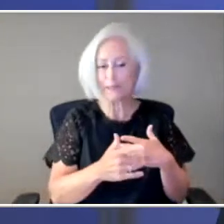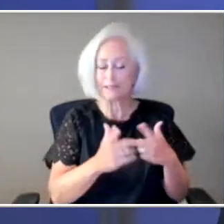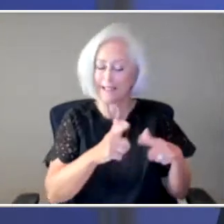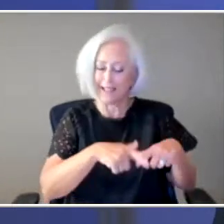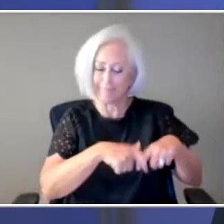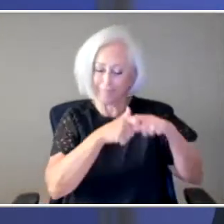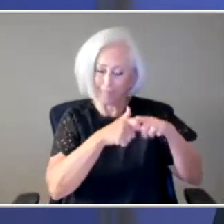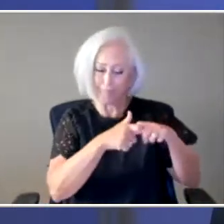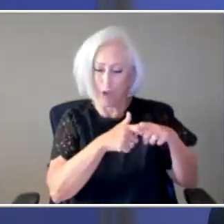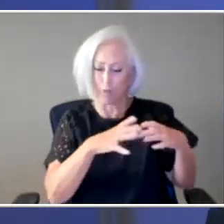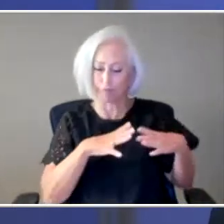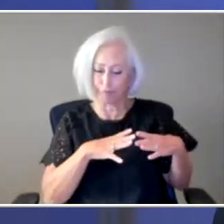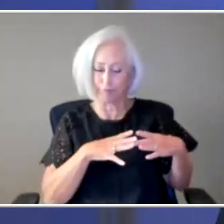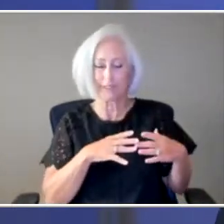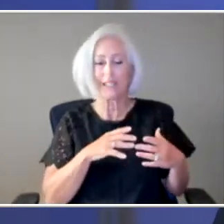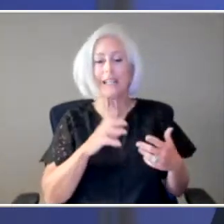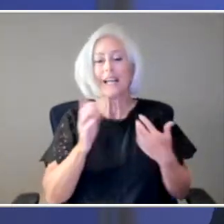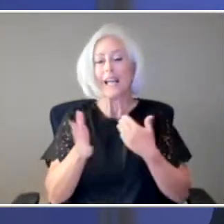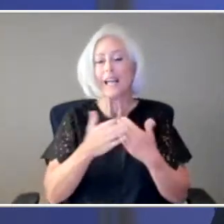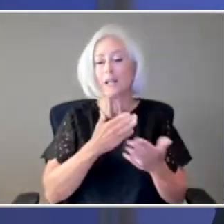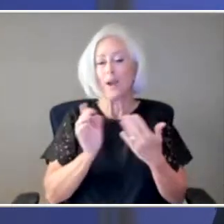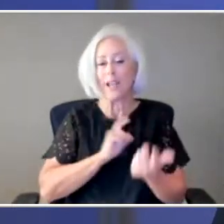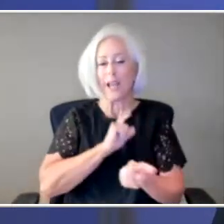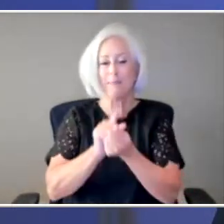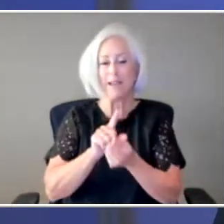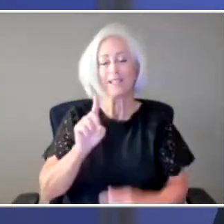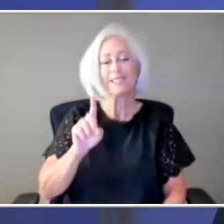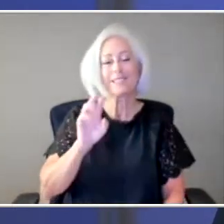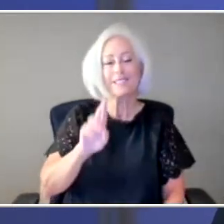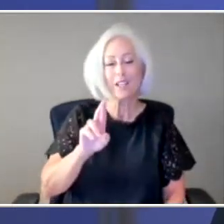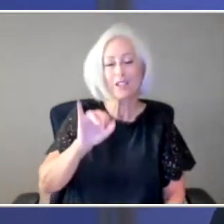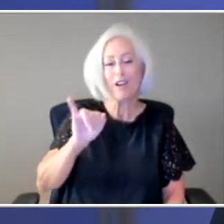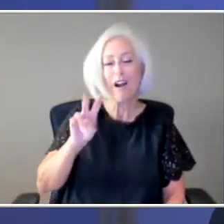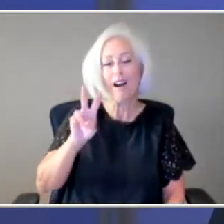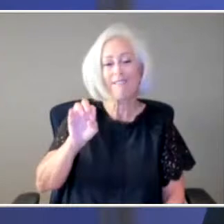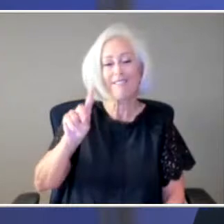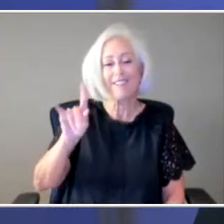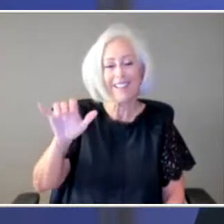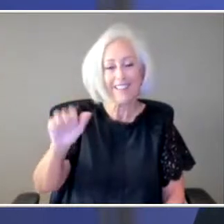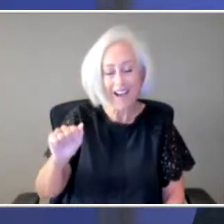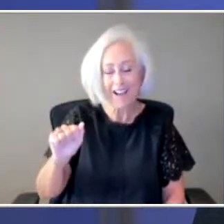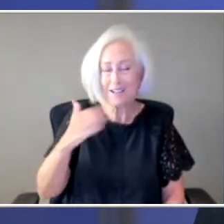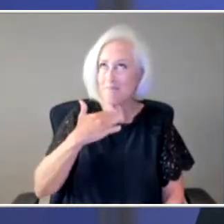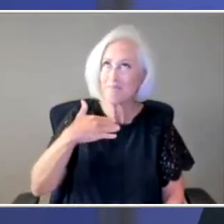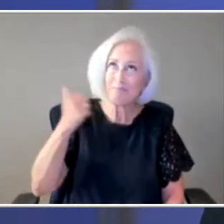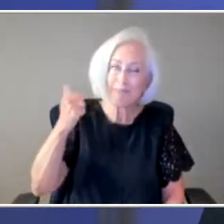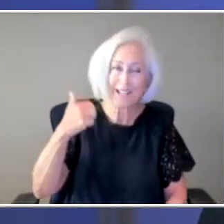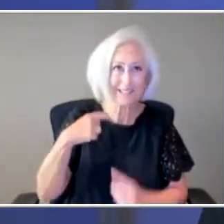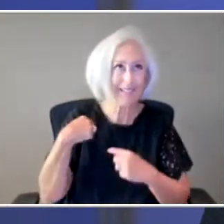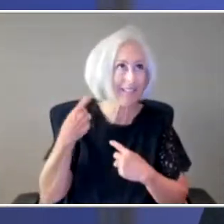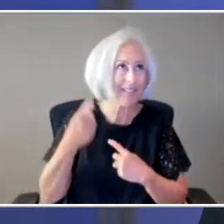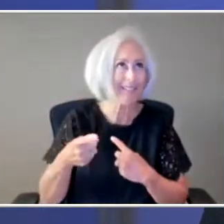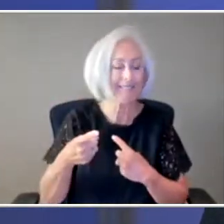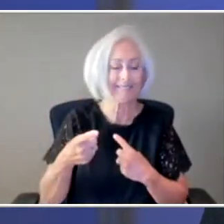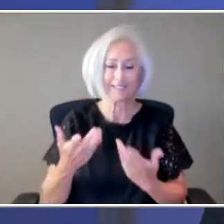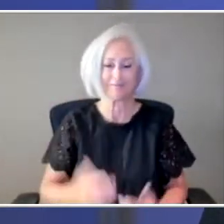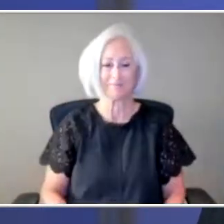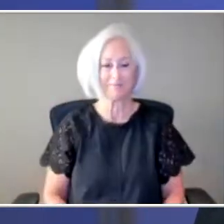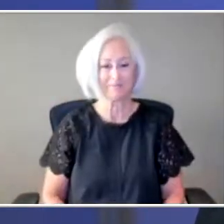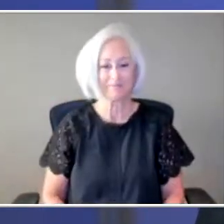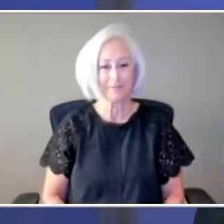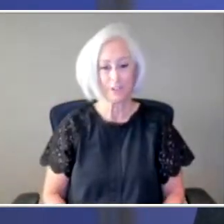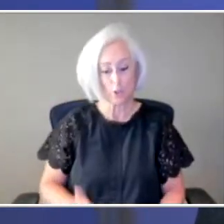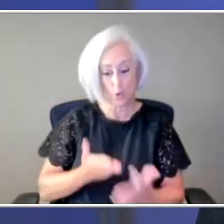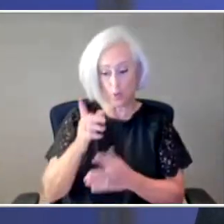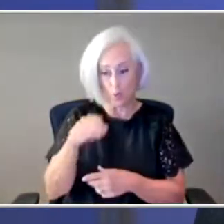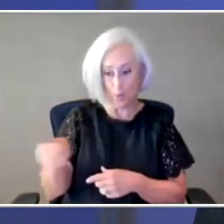ended up meeting Dr. Havliana, so there we go. That was the best thing ever. So through them is really where I came to